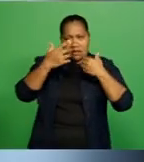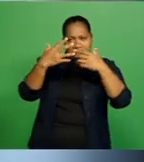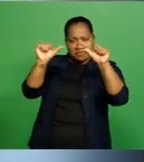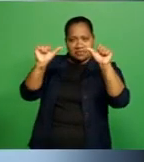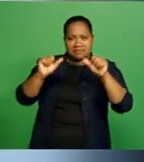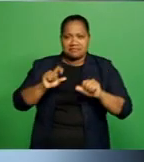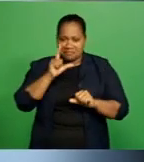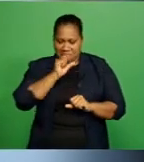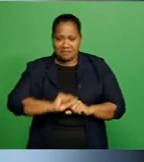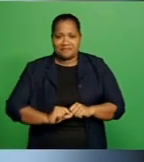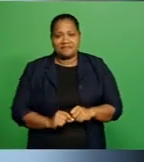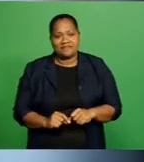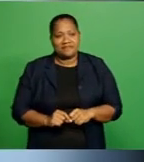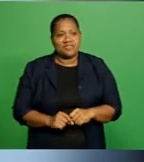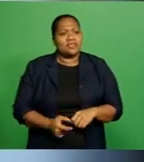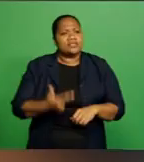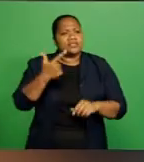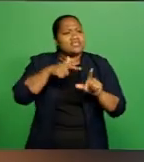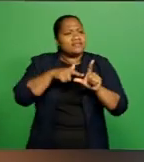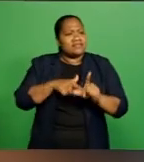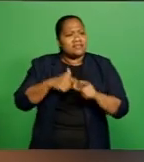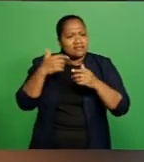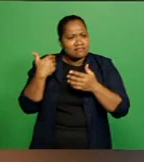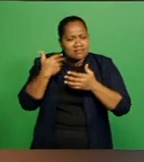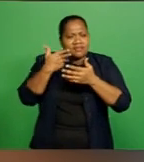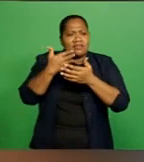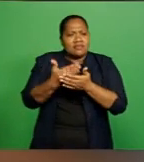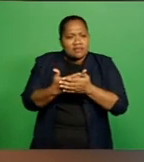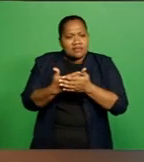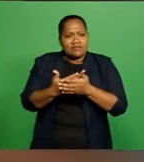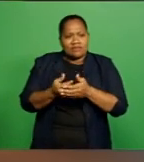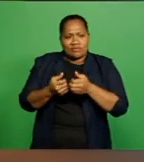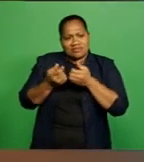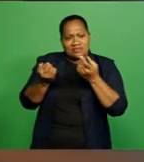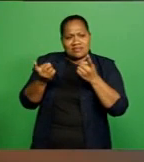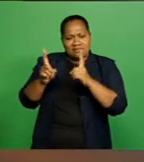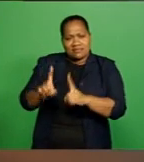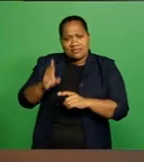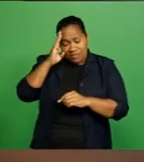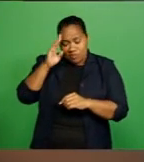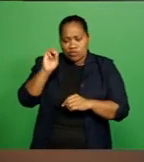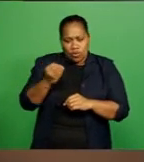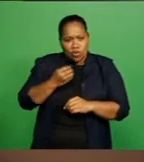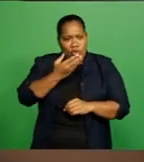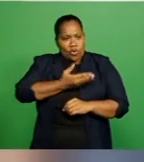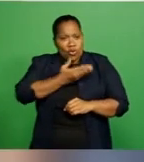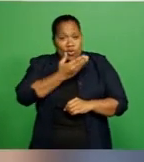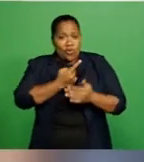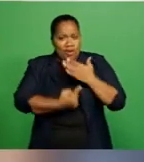7 years on from having lost her mom, Walters is more determined to grow her business, support her